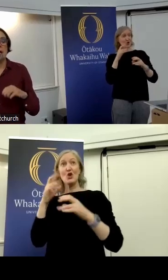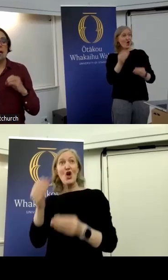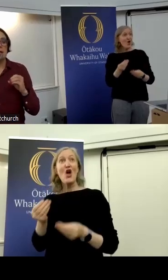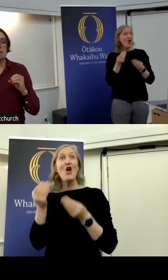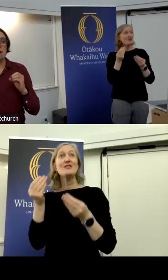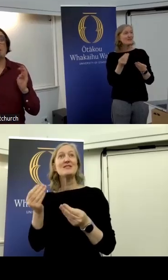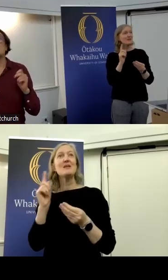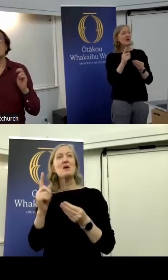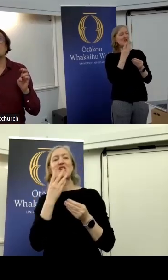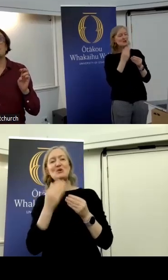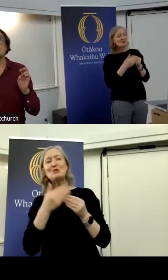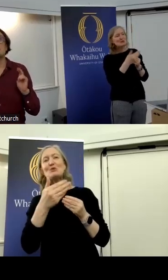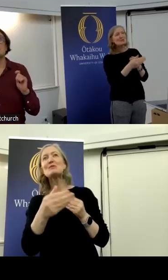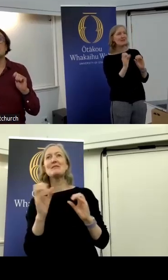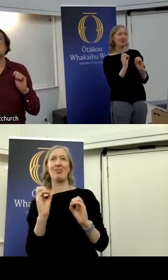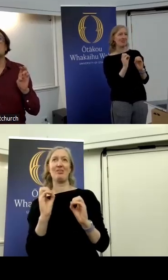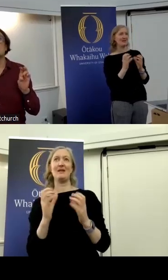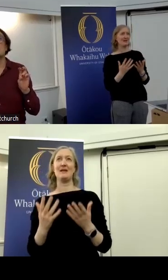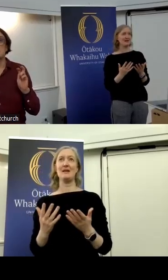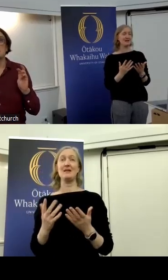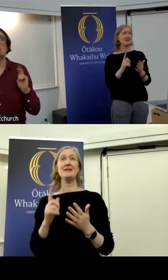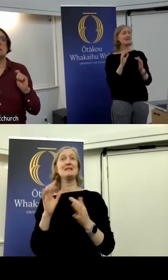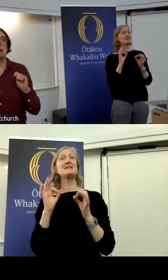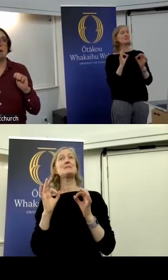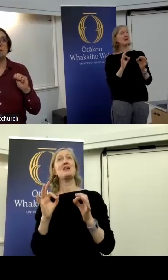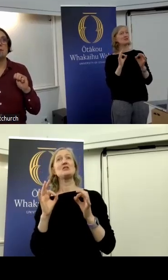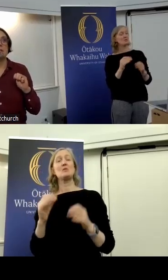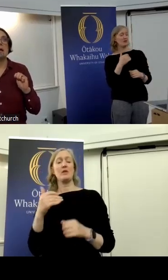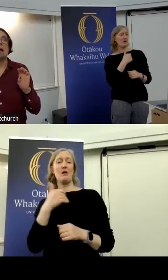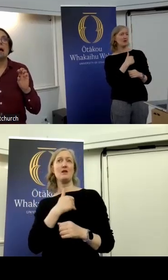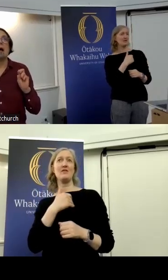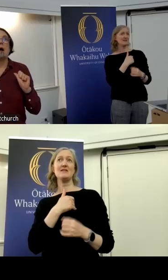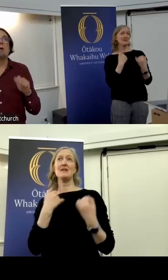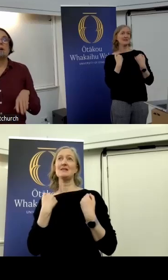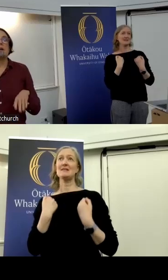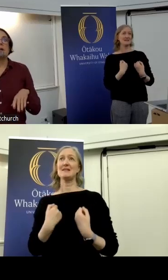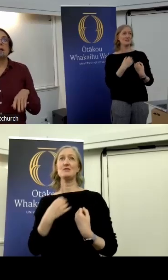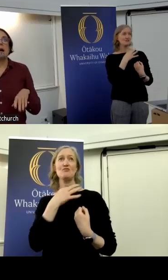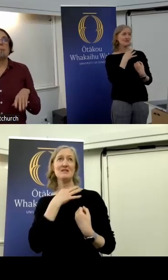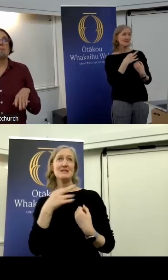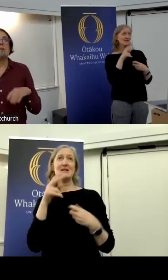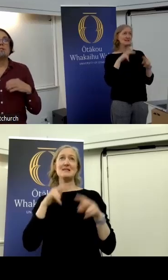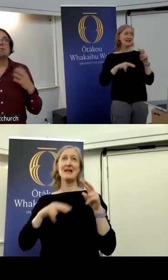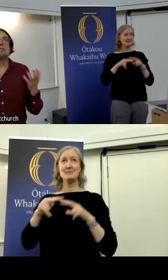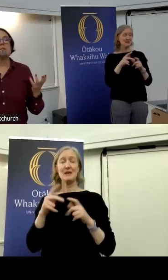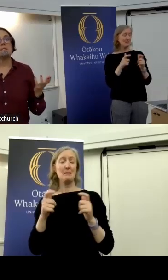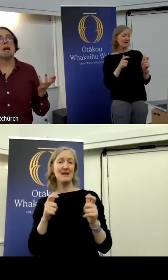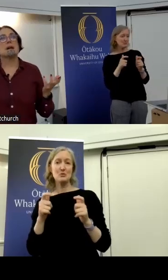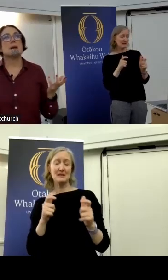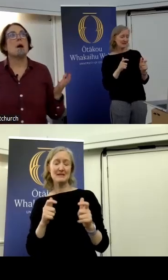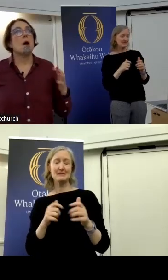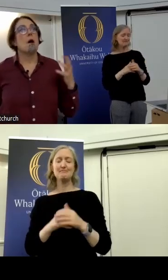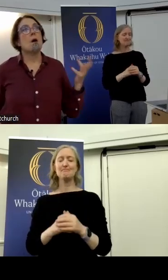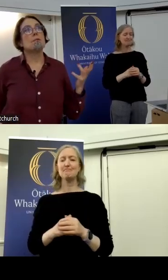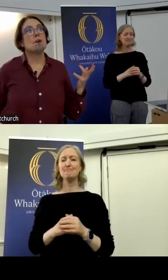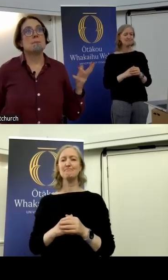example is around cardiovascular disease risk assessment and management. The research that was